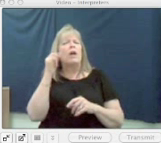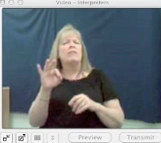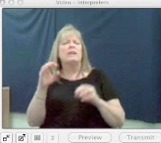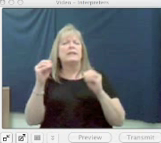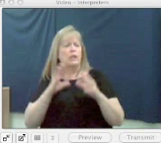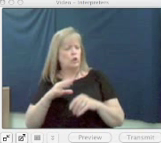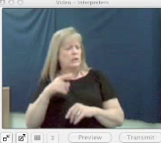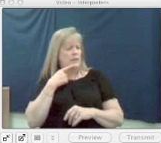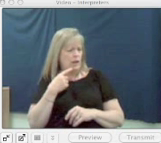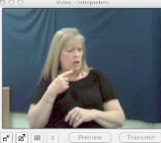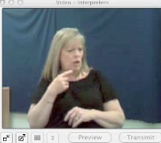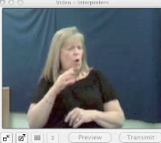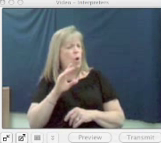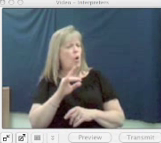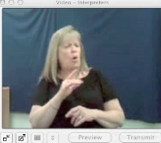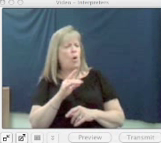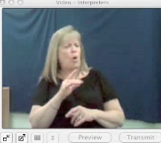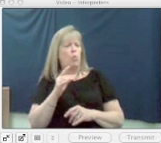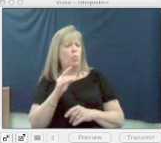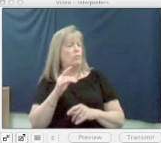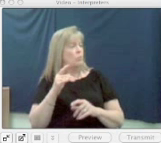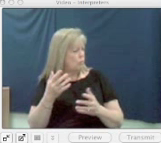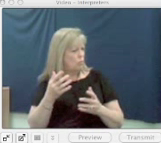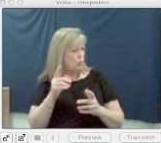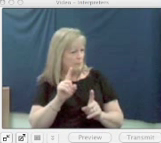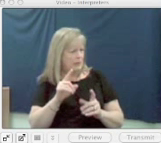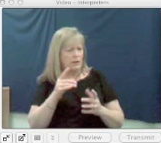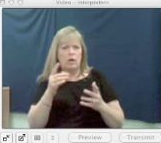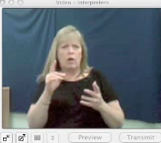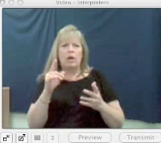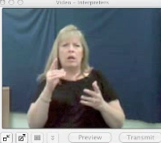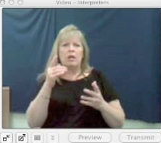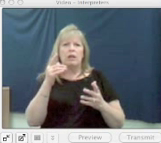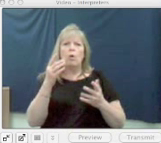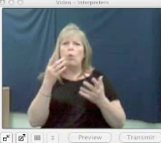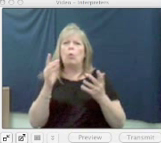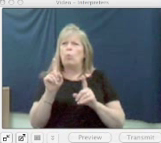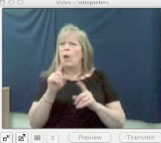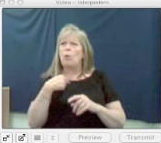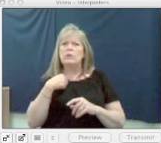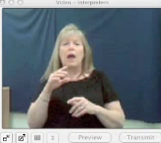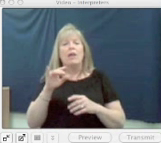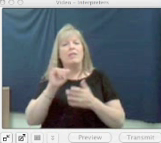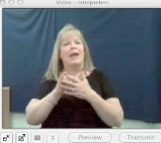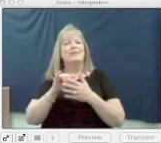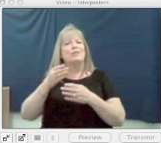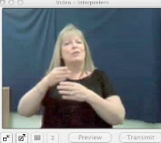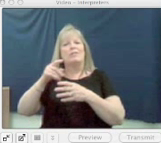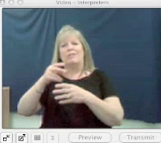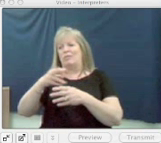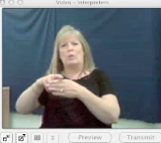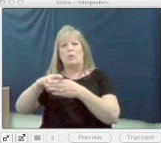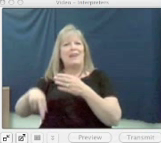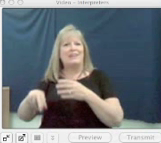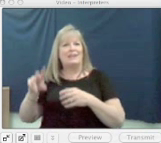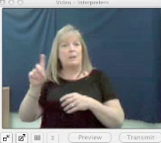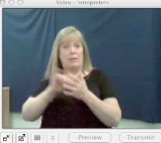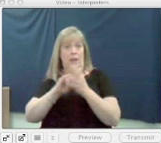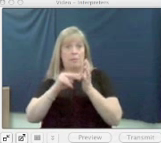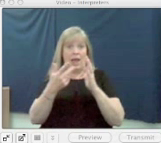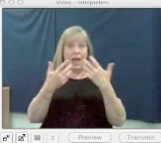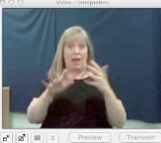oh, wait a minute, now where was I? That's a resulting demand. A resulting demand are those things that, in essence,